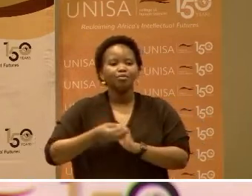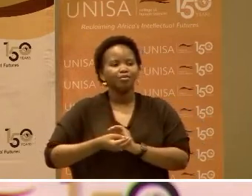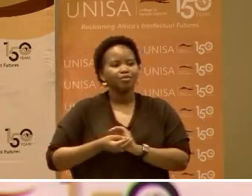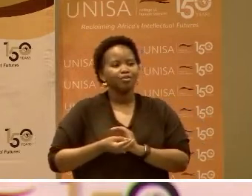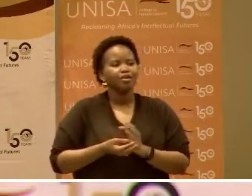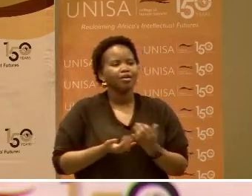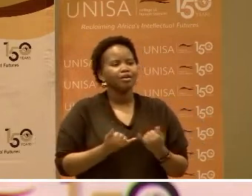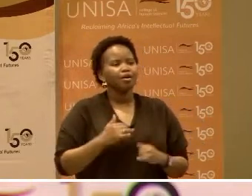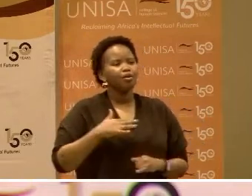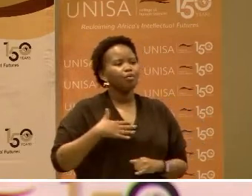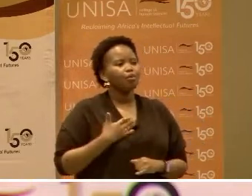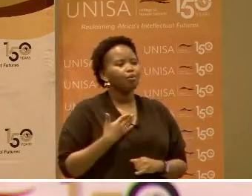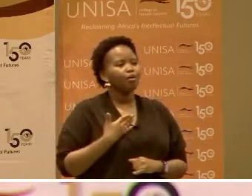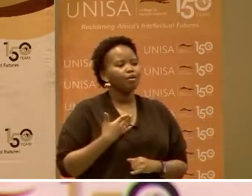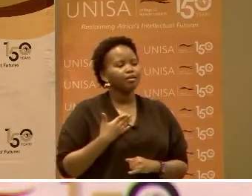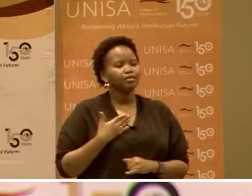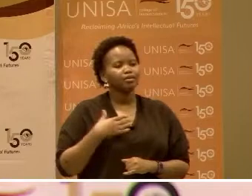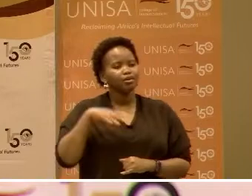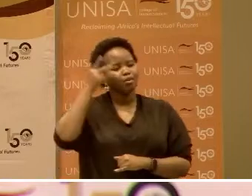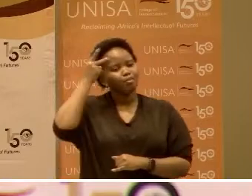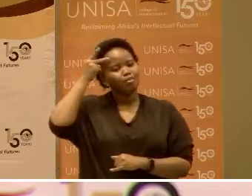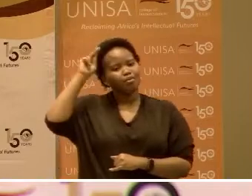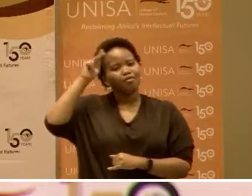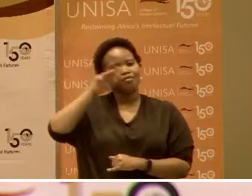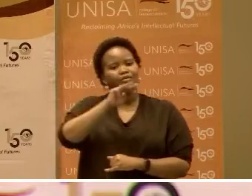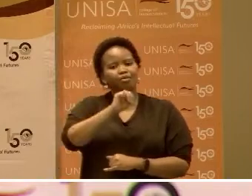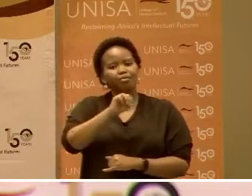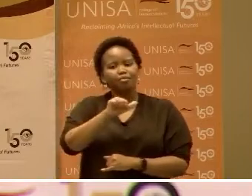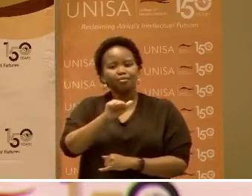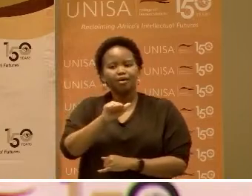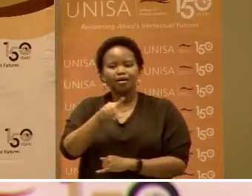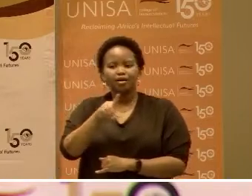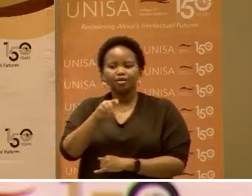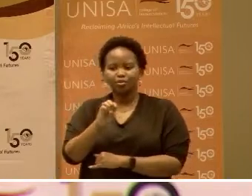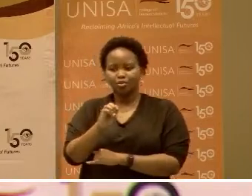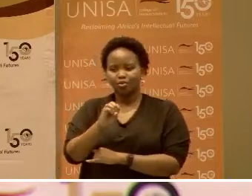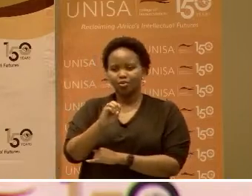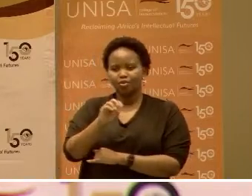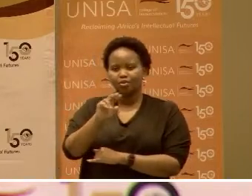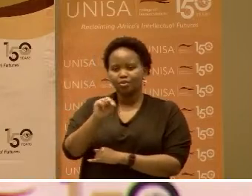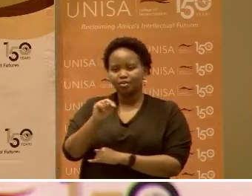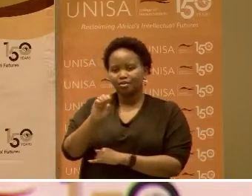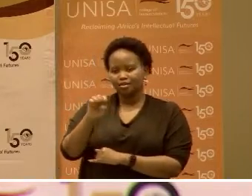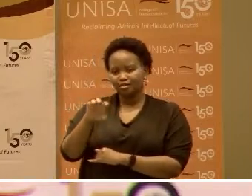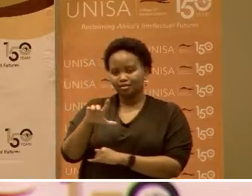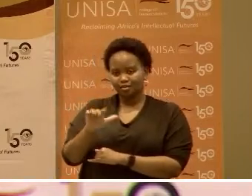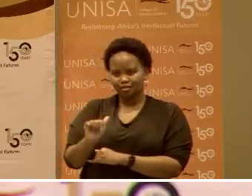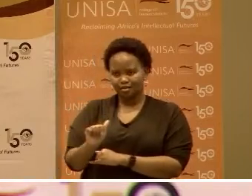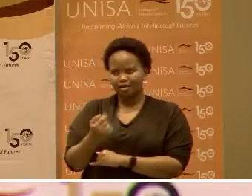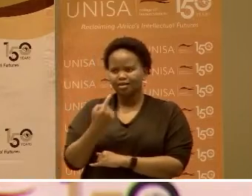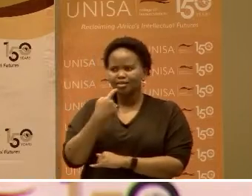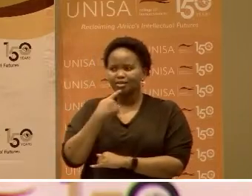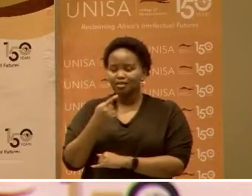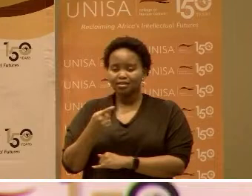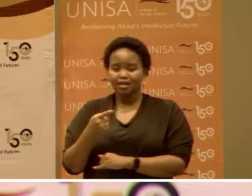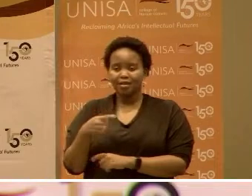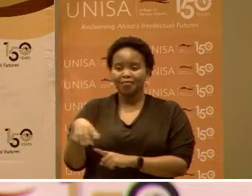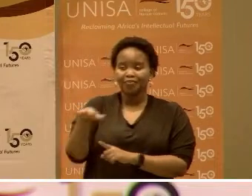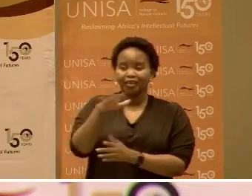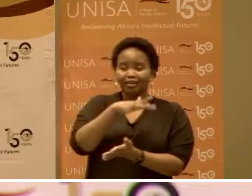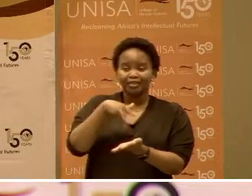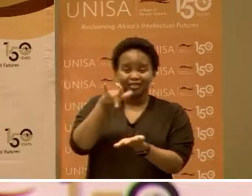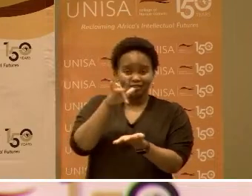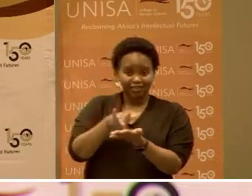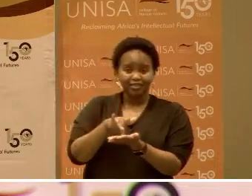Madonzela under the bus here and say, Prof. Taylor spoke about the Center of the Advancement of Indigenous Languages. And since you are leading